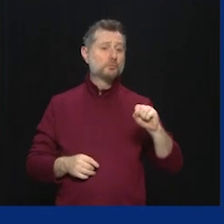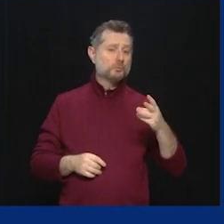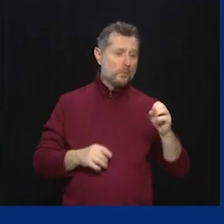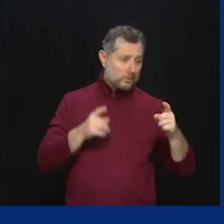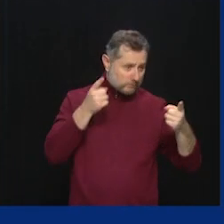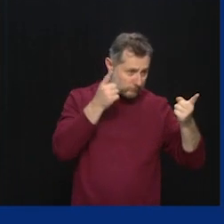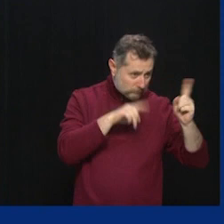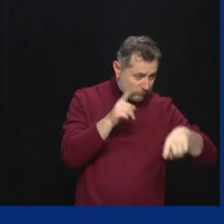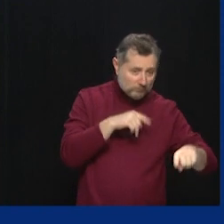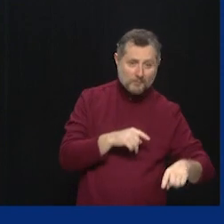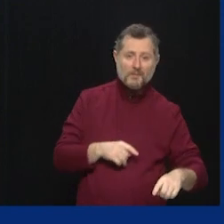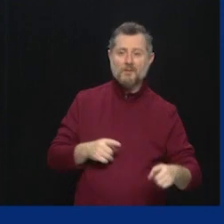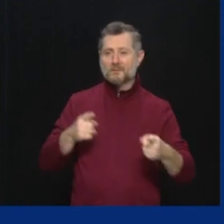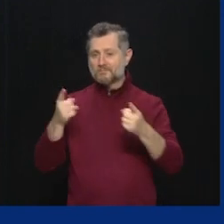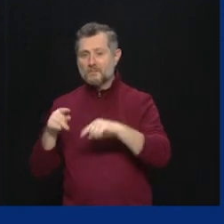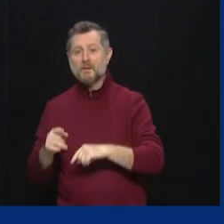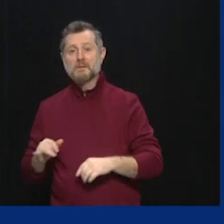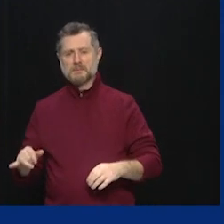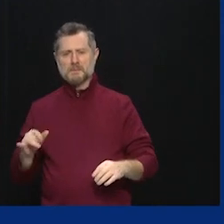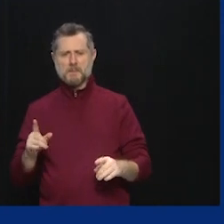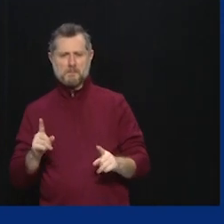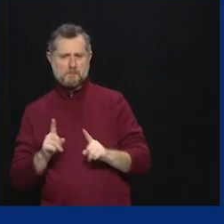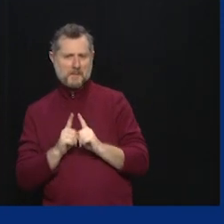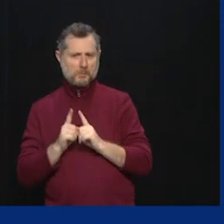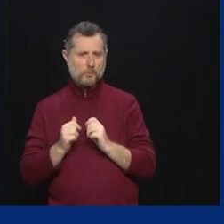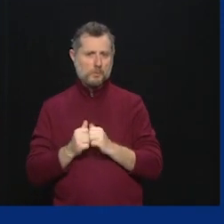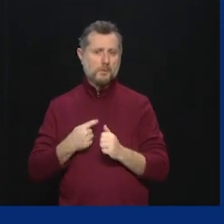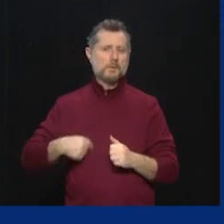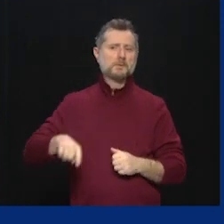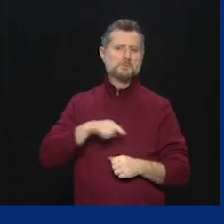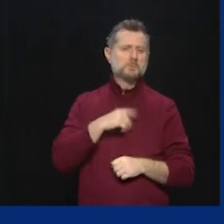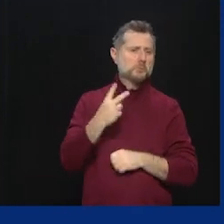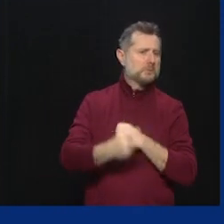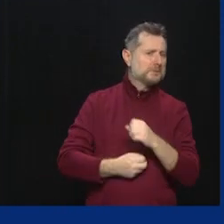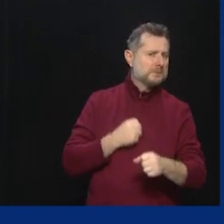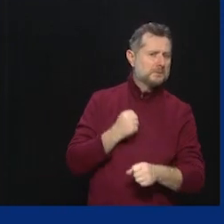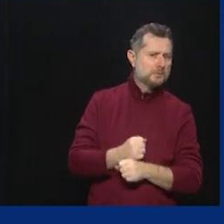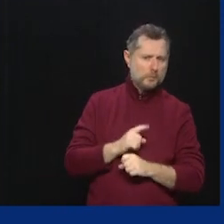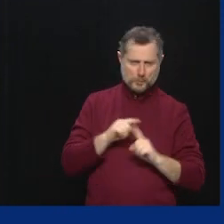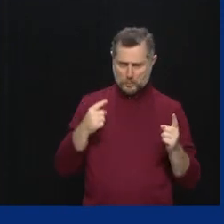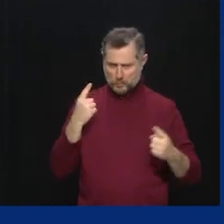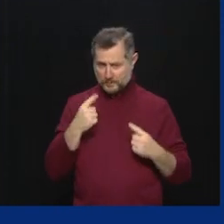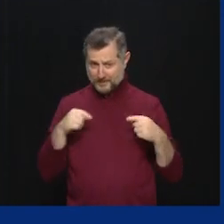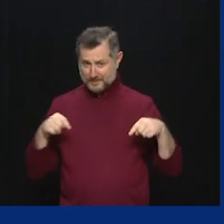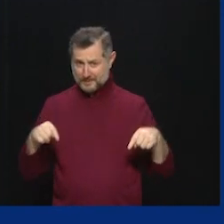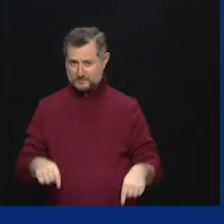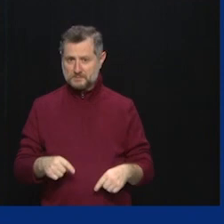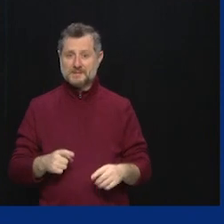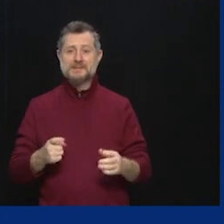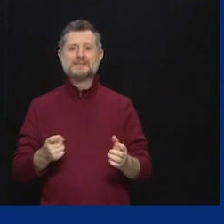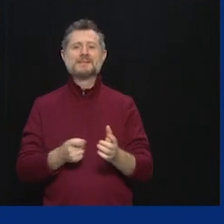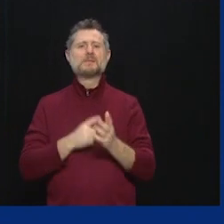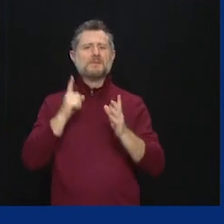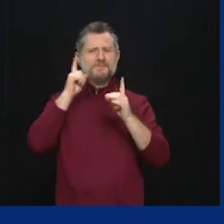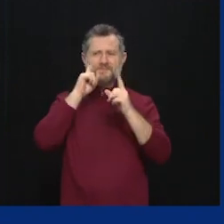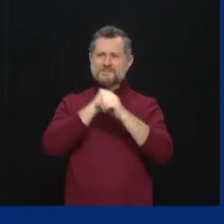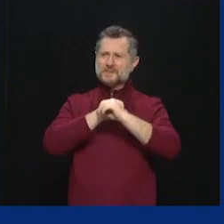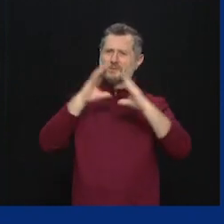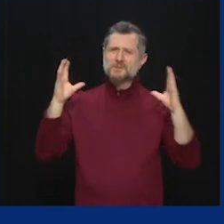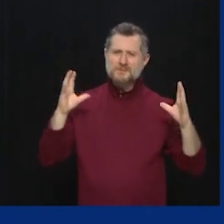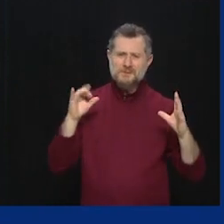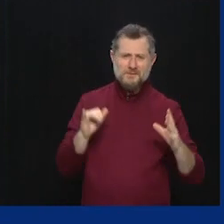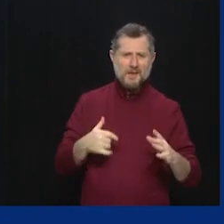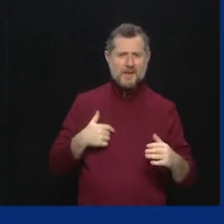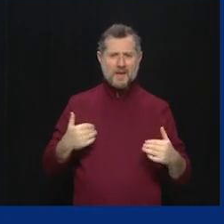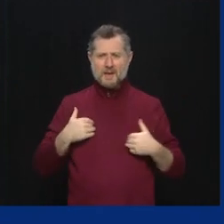years, we thought about this, but it takes vision. And that's what we have here on this stage. That's what we have here in the audience today. We have a